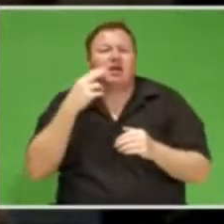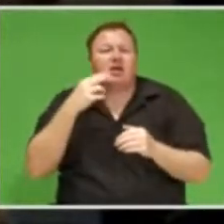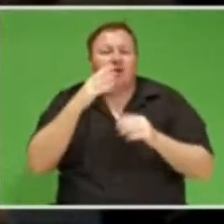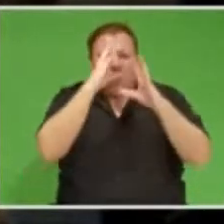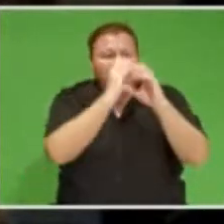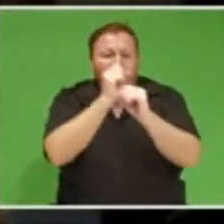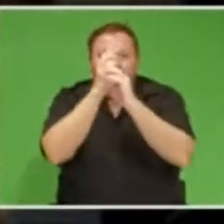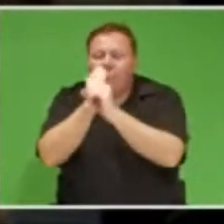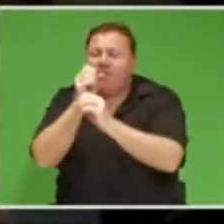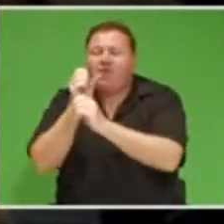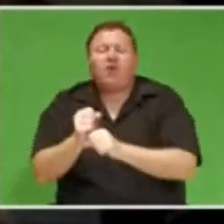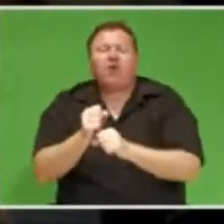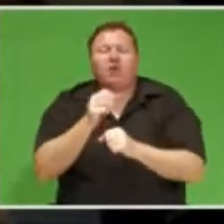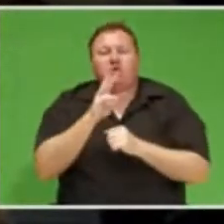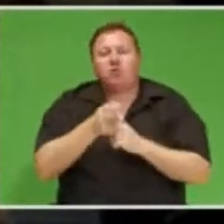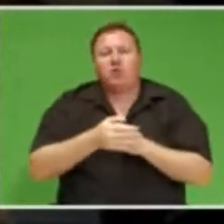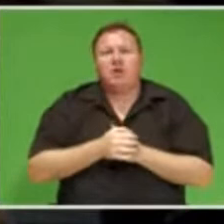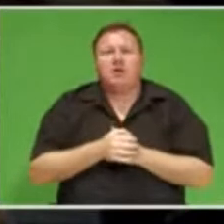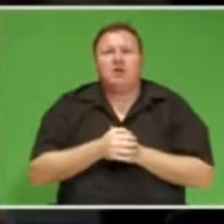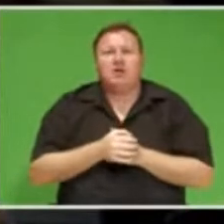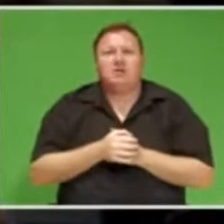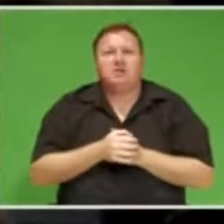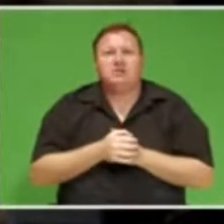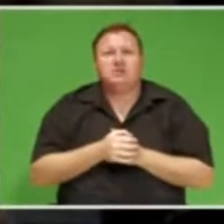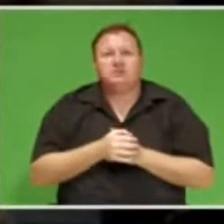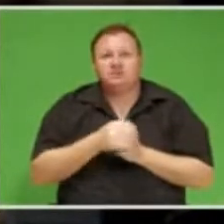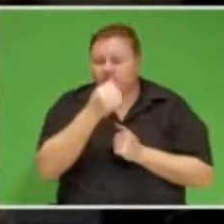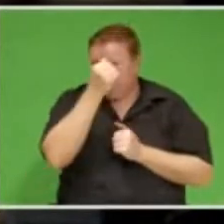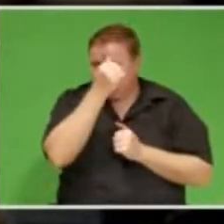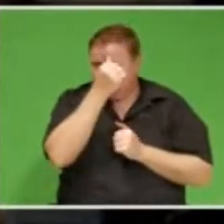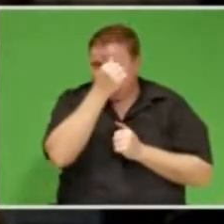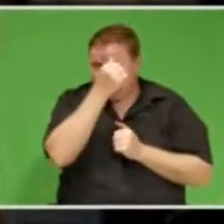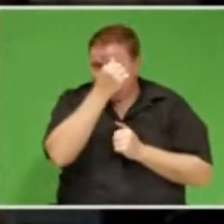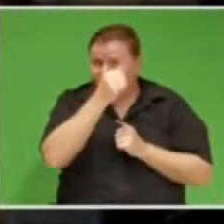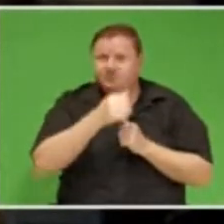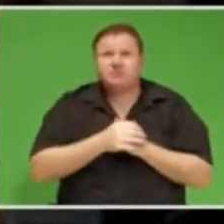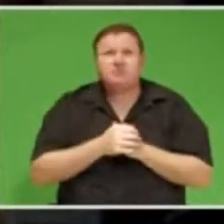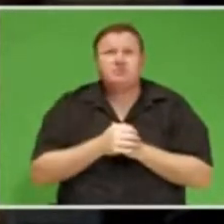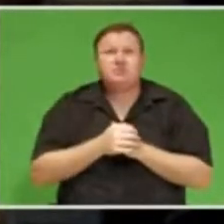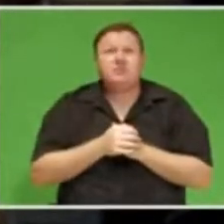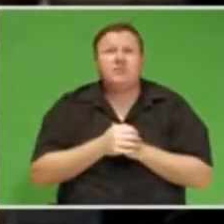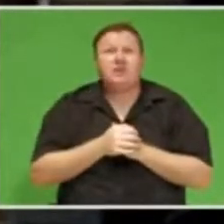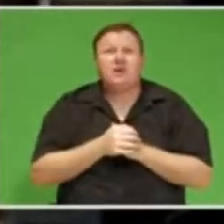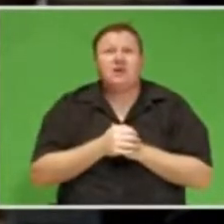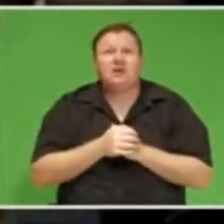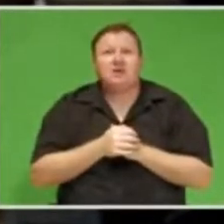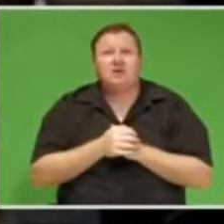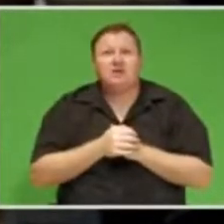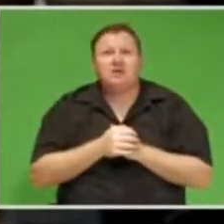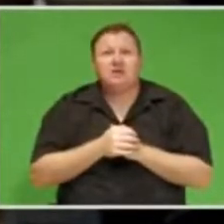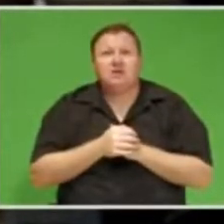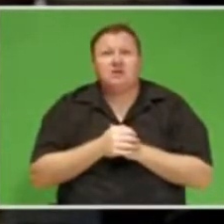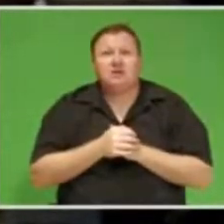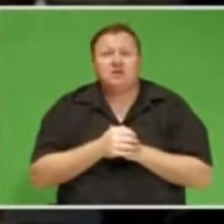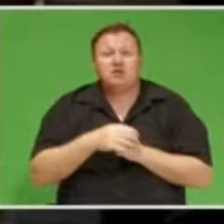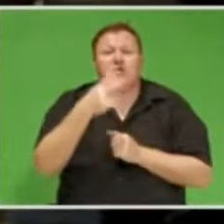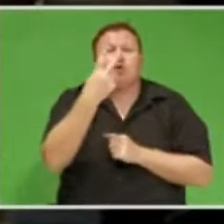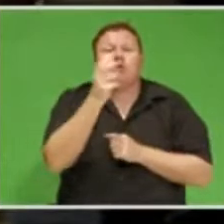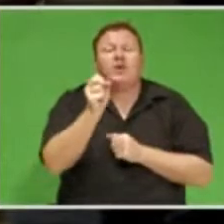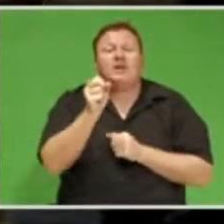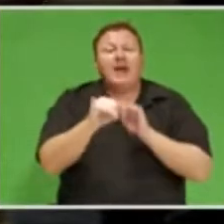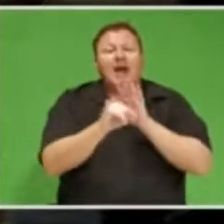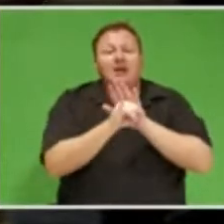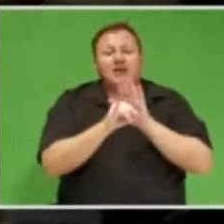Multidisciplinary economic infrastructure task teams are now operational in 20 identified